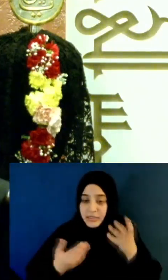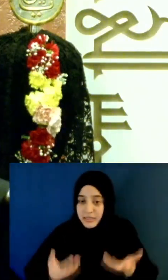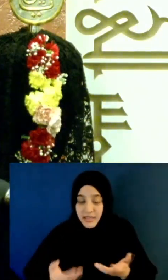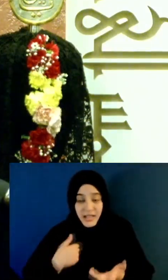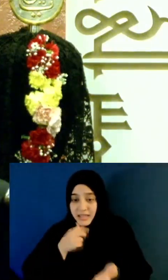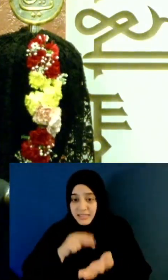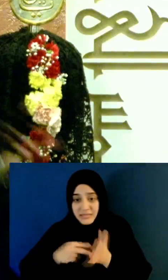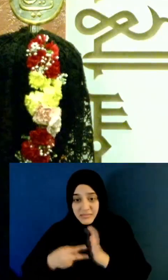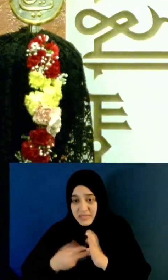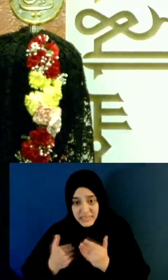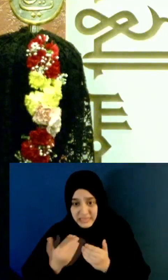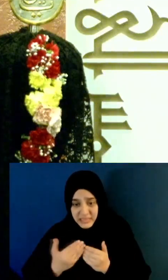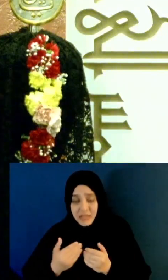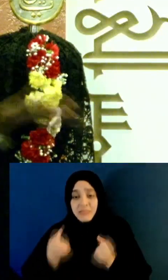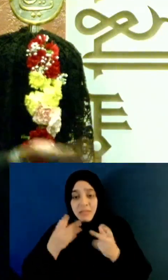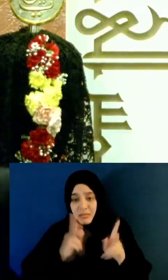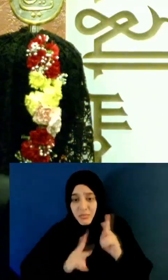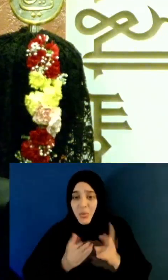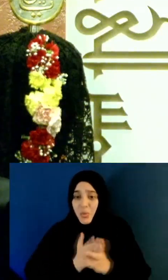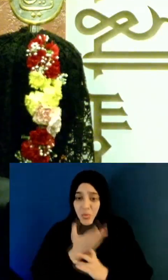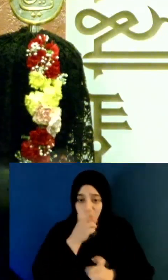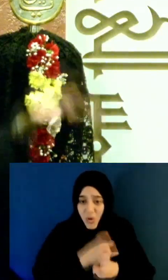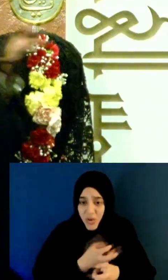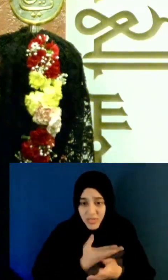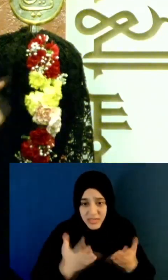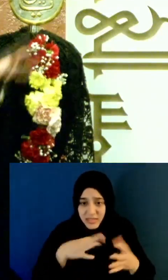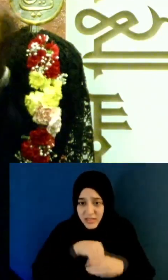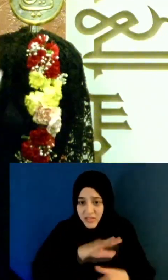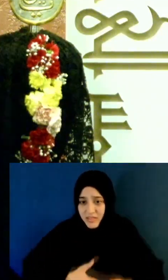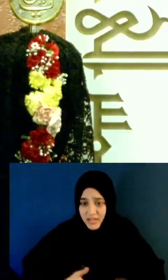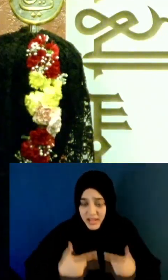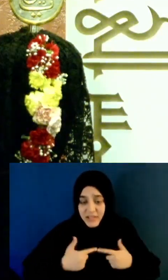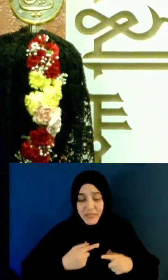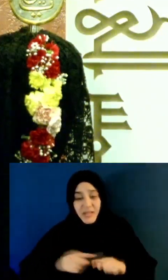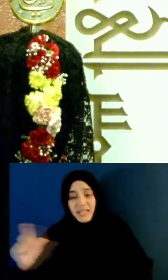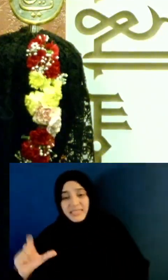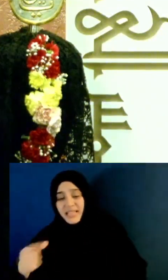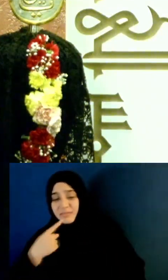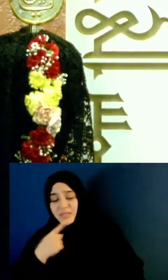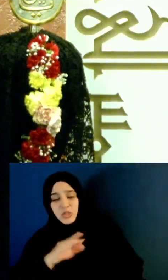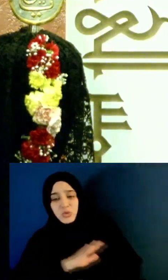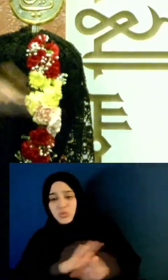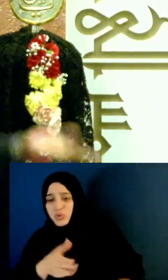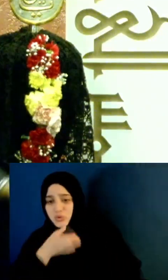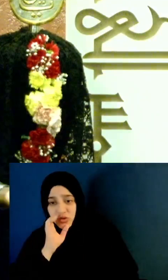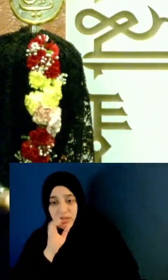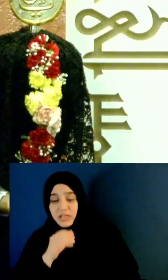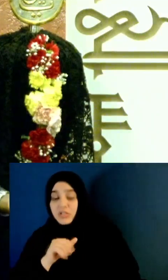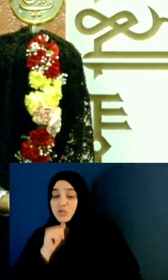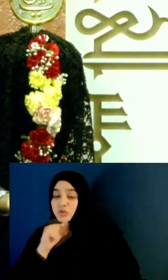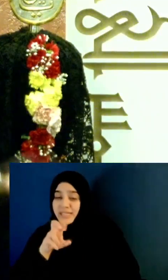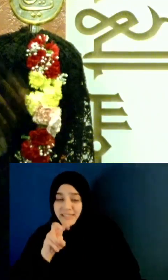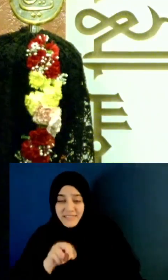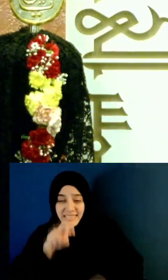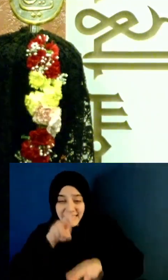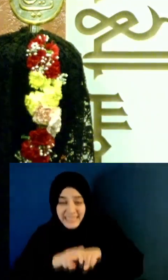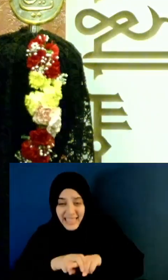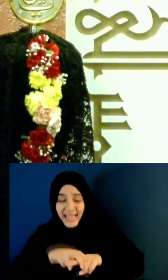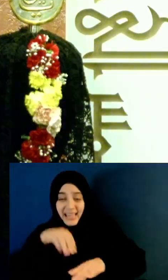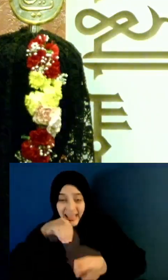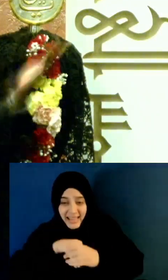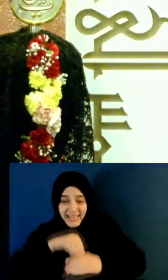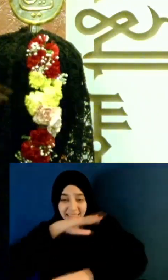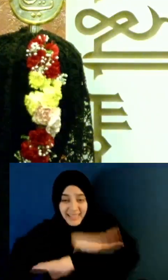lives. But Islam says, don't drink. Don't even sit around a table where liquor is served. Unless if